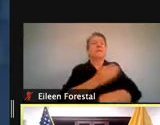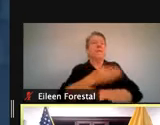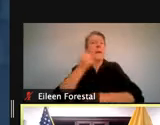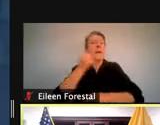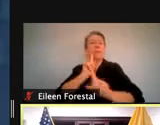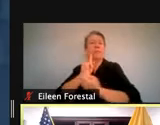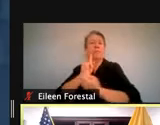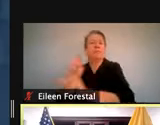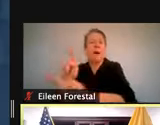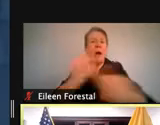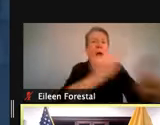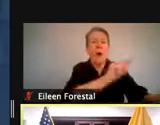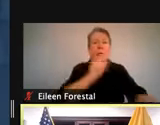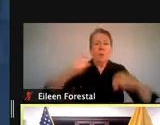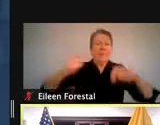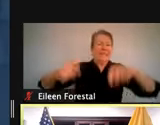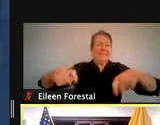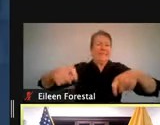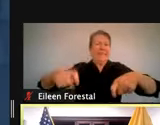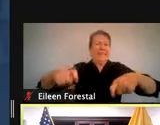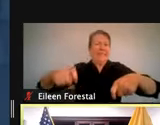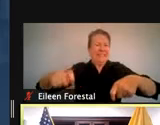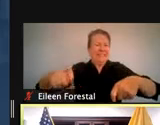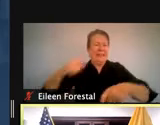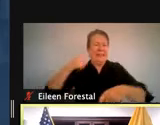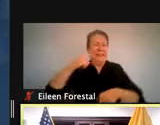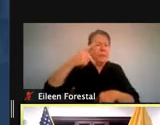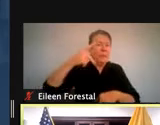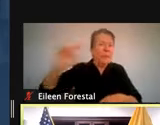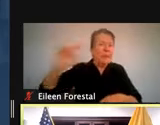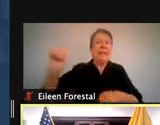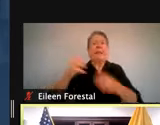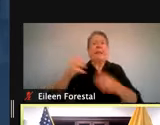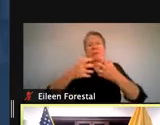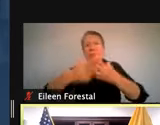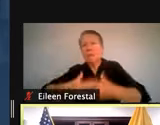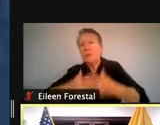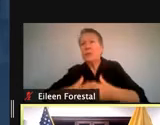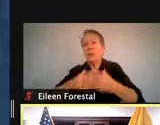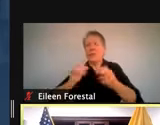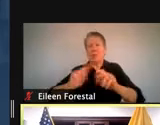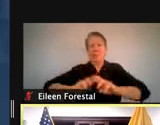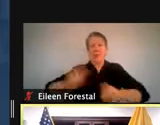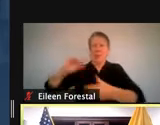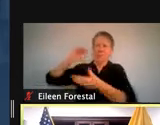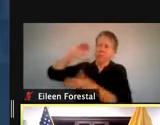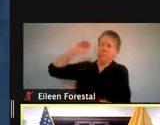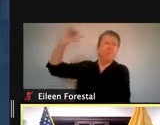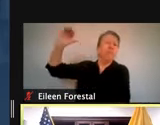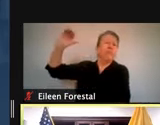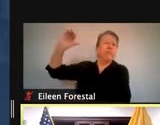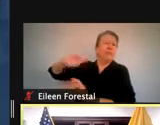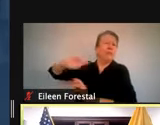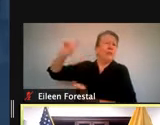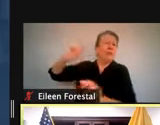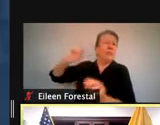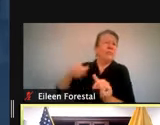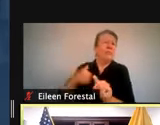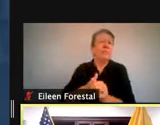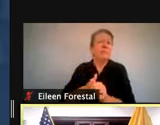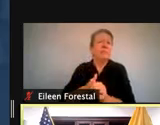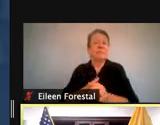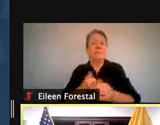build the stockpile for the pandemic to come. Next up, I mentioned testing. We have worked just as hard to increase